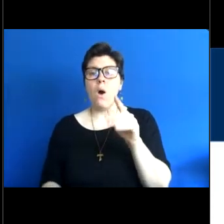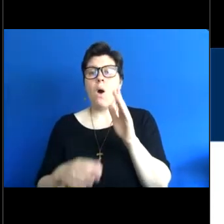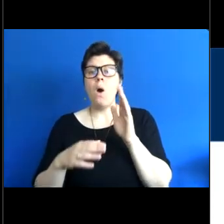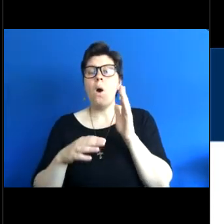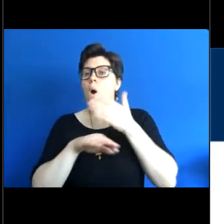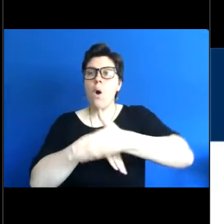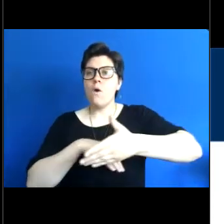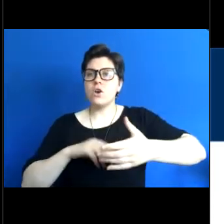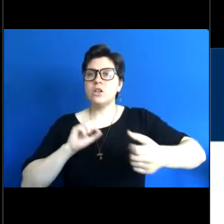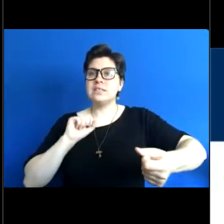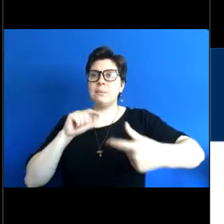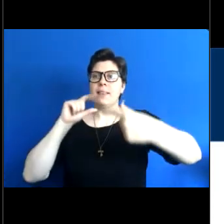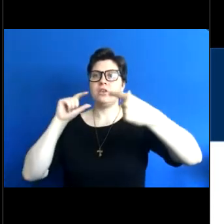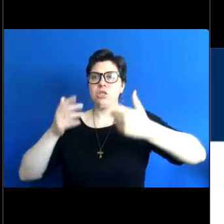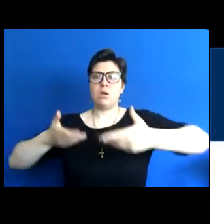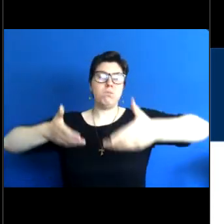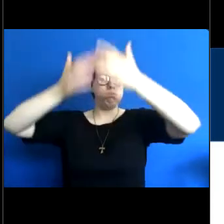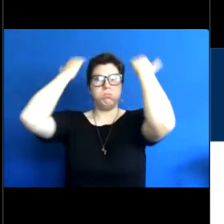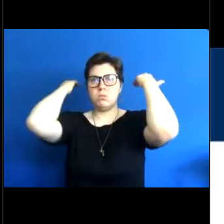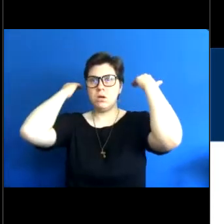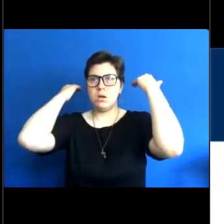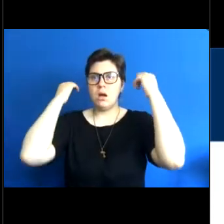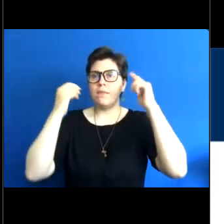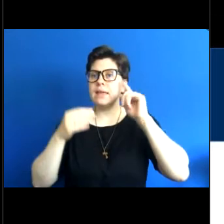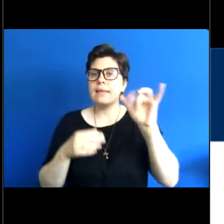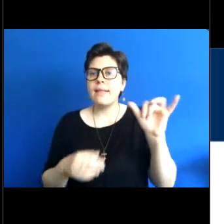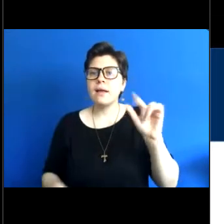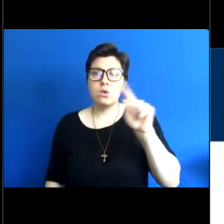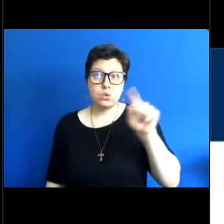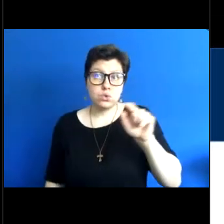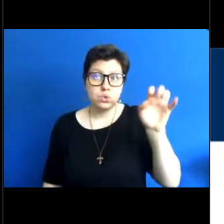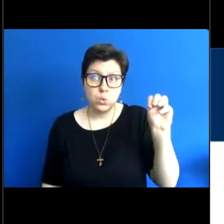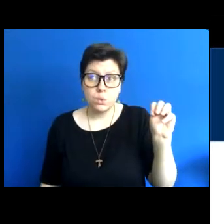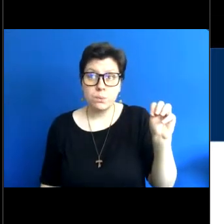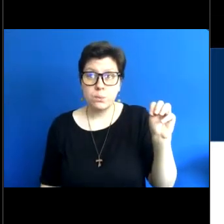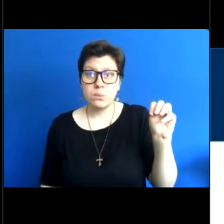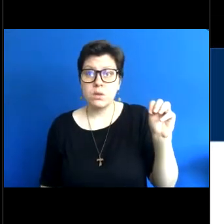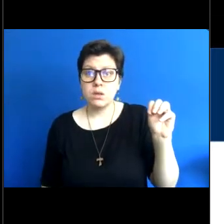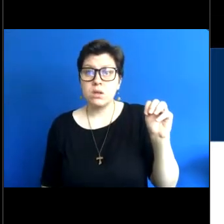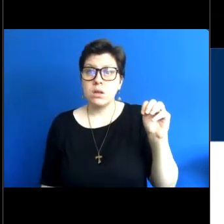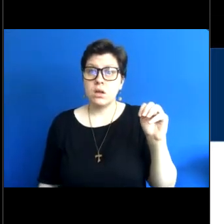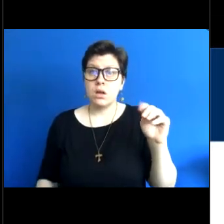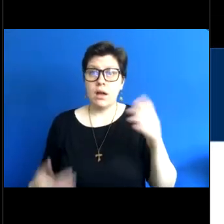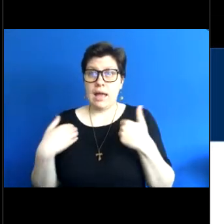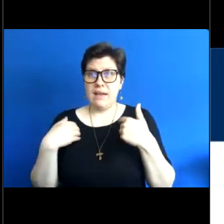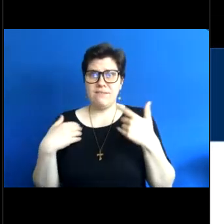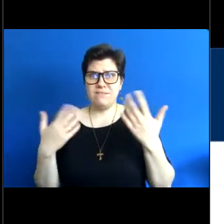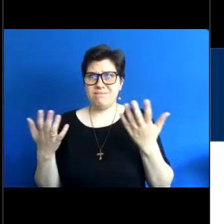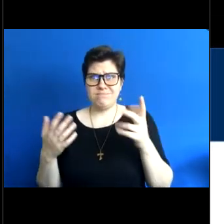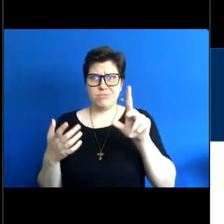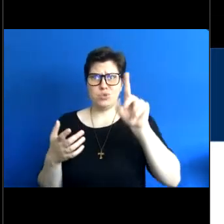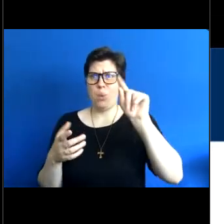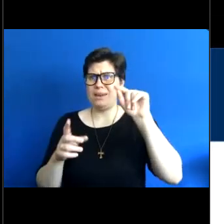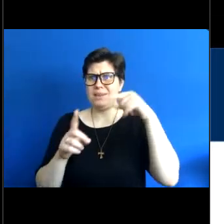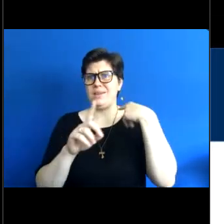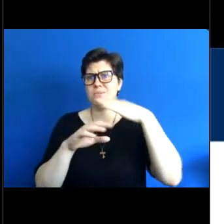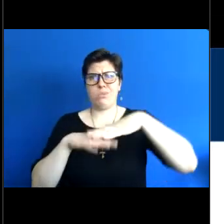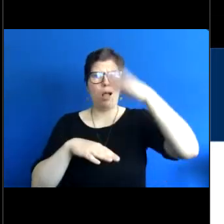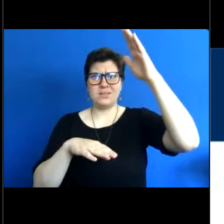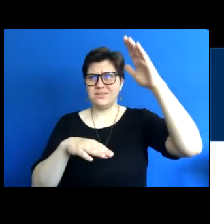online, in thinking about using something like Zoom, for example, in which there are 20 plus cameras all at the